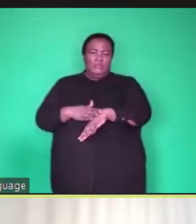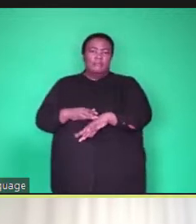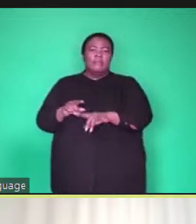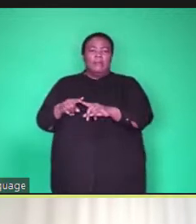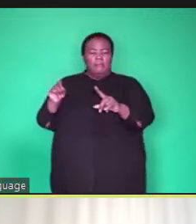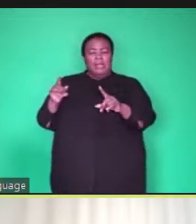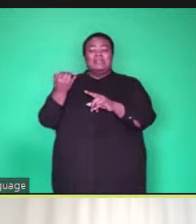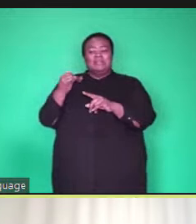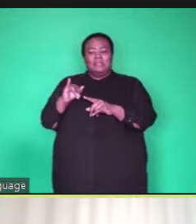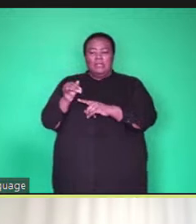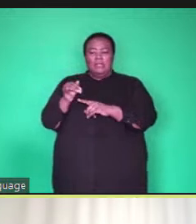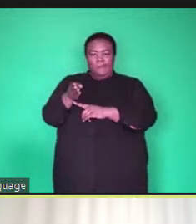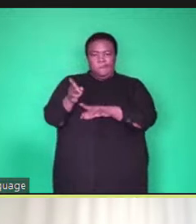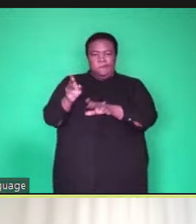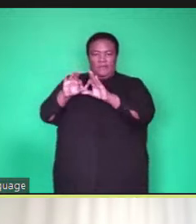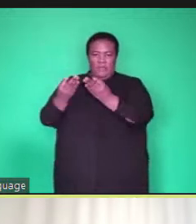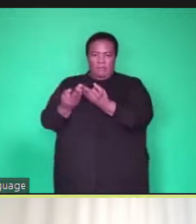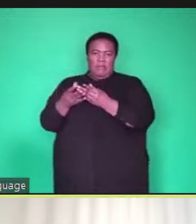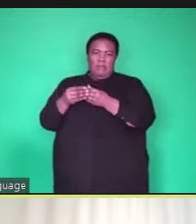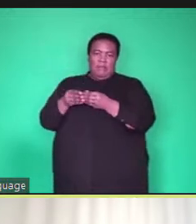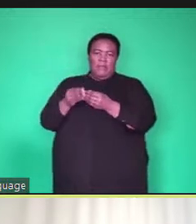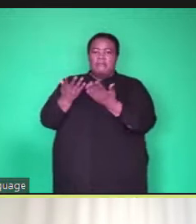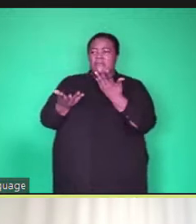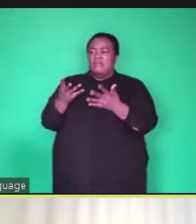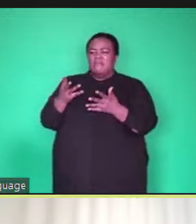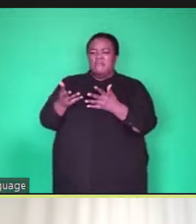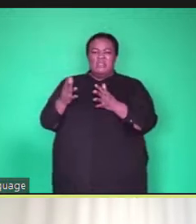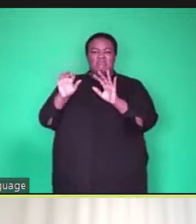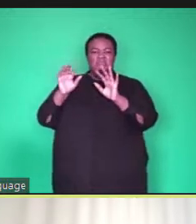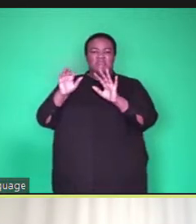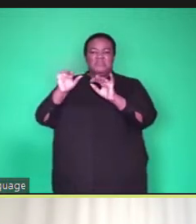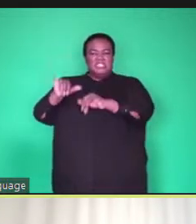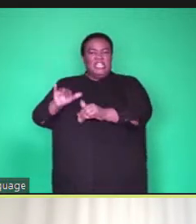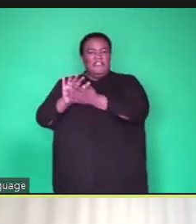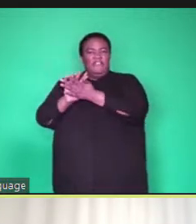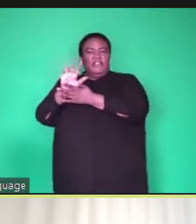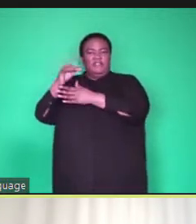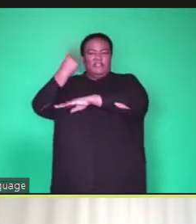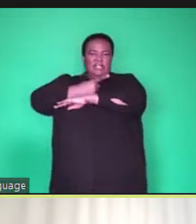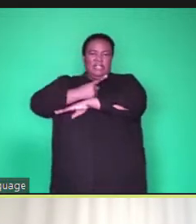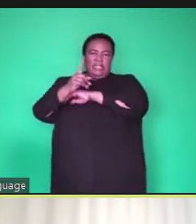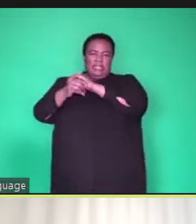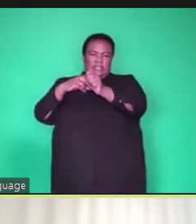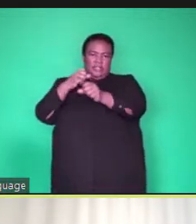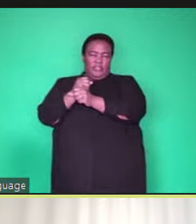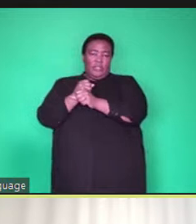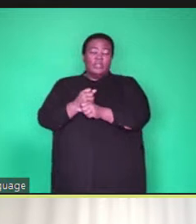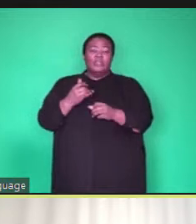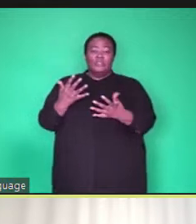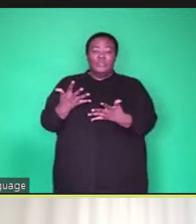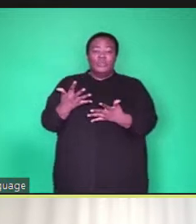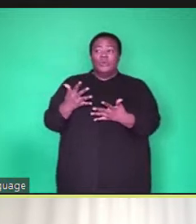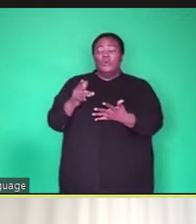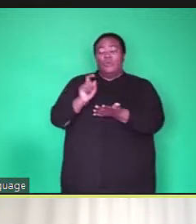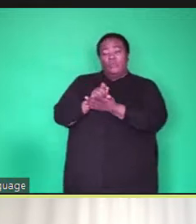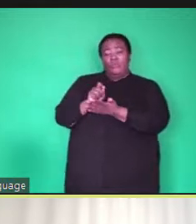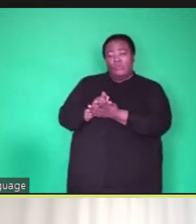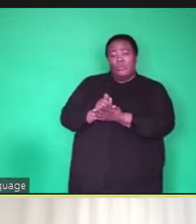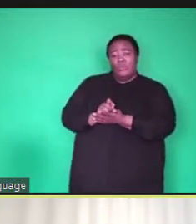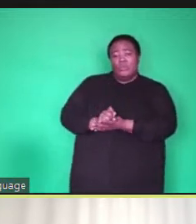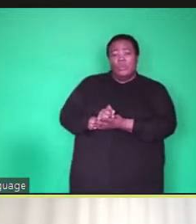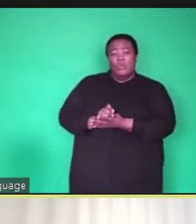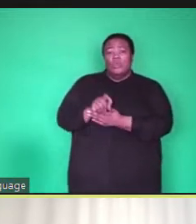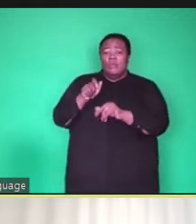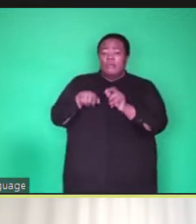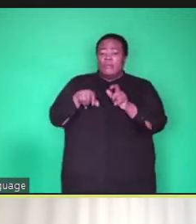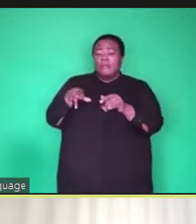household and return to stay for at least 15 days a year. The household roster records the same basic information about non-resident household